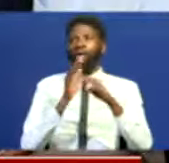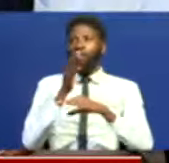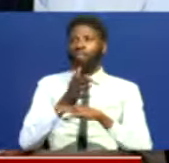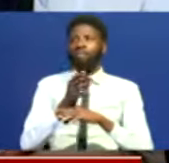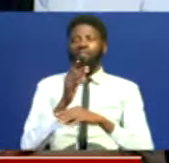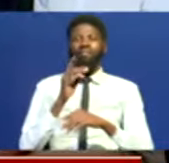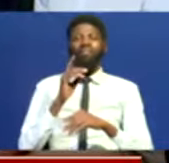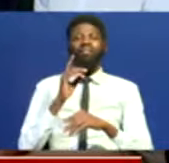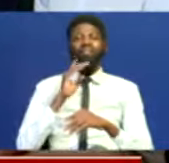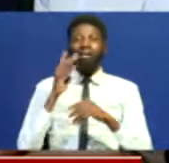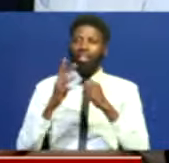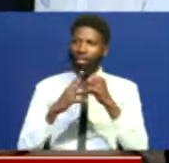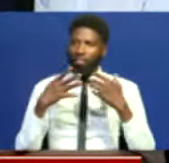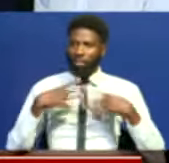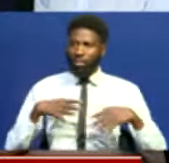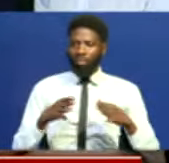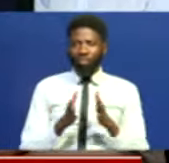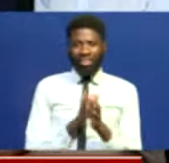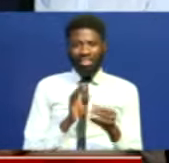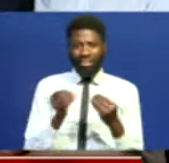showed up for the elections.